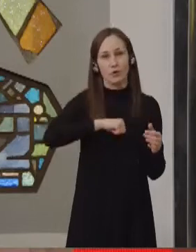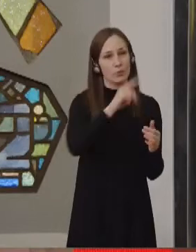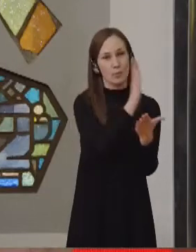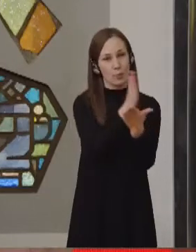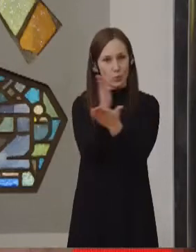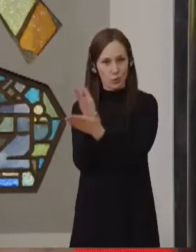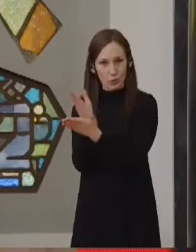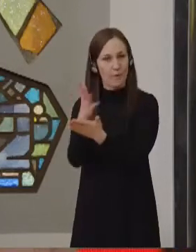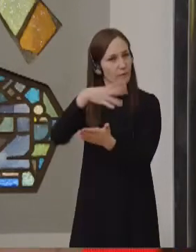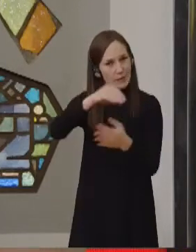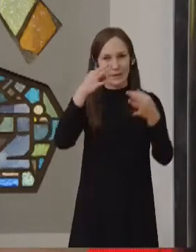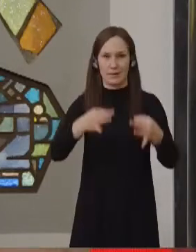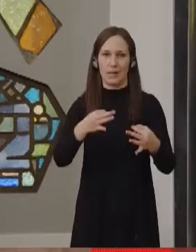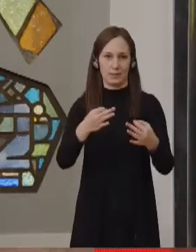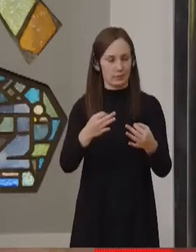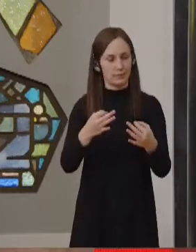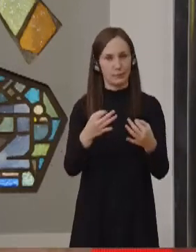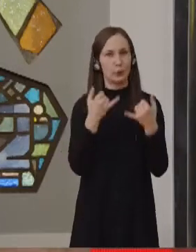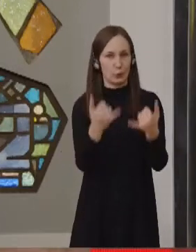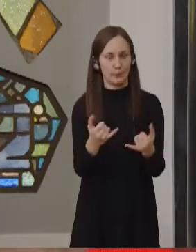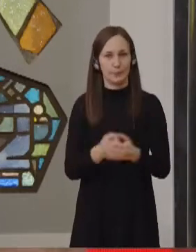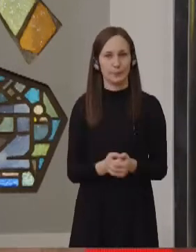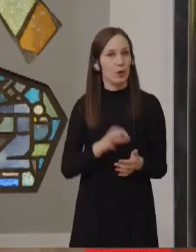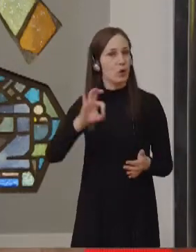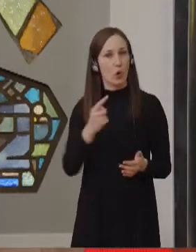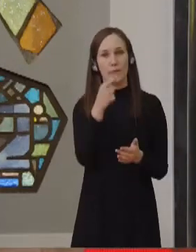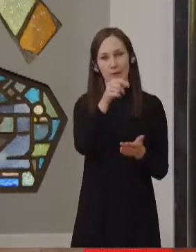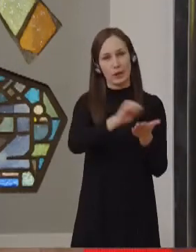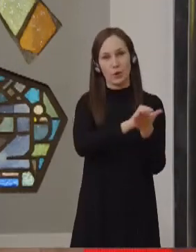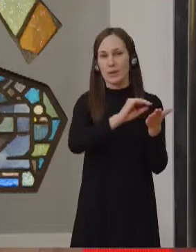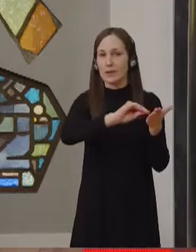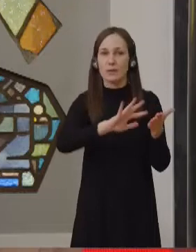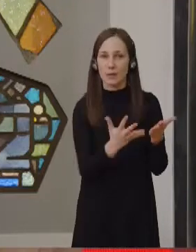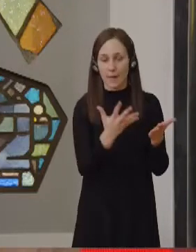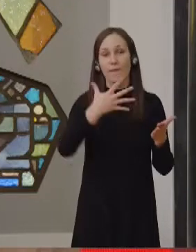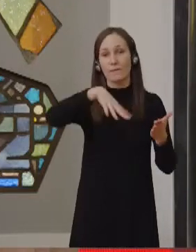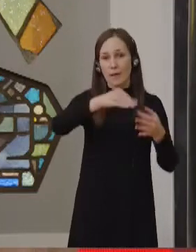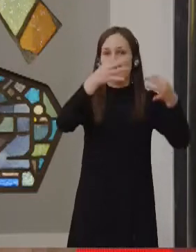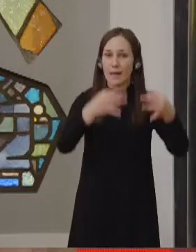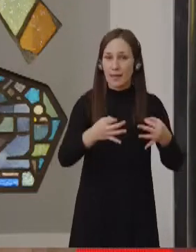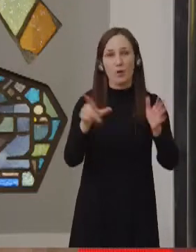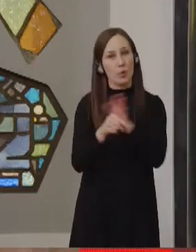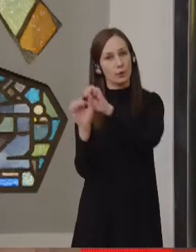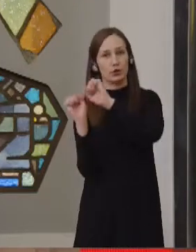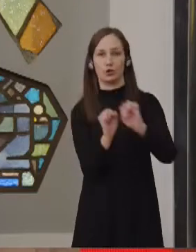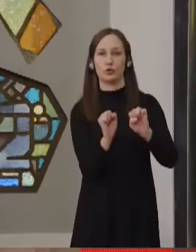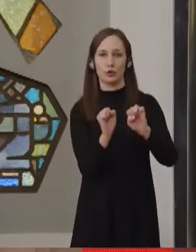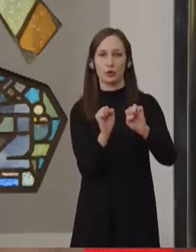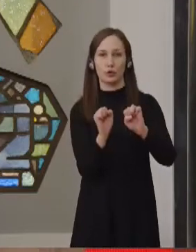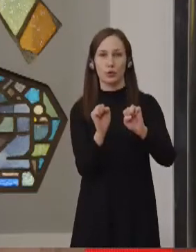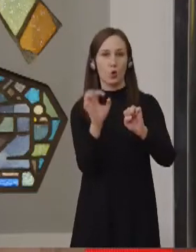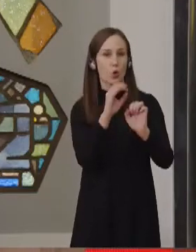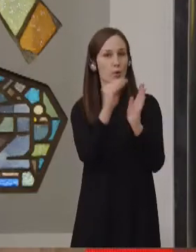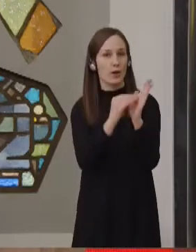first time, fundamental rights to be universally protected. The Declaration has been translated into over